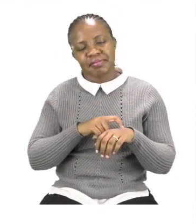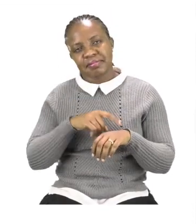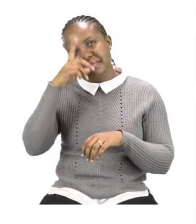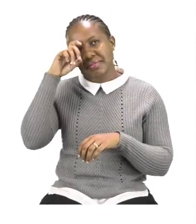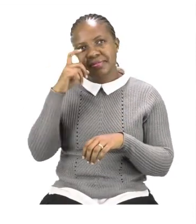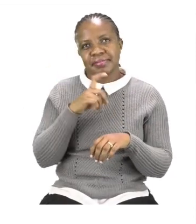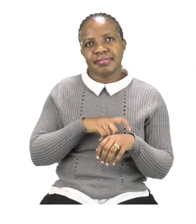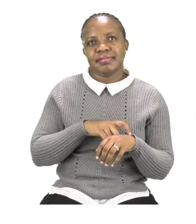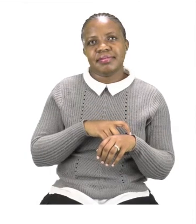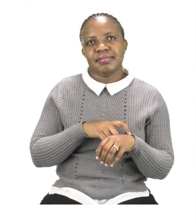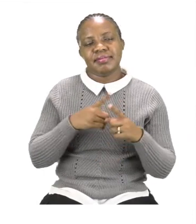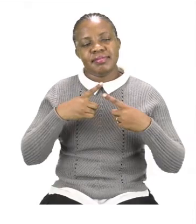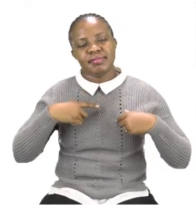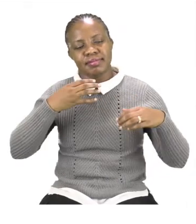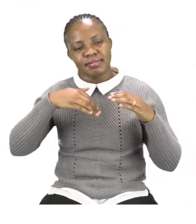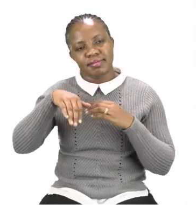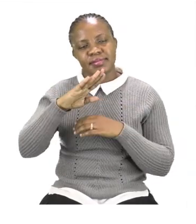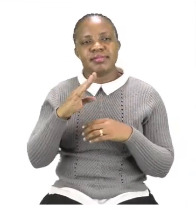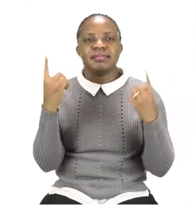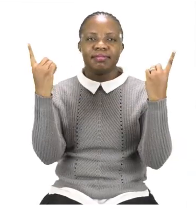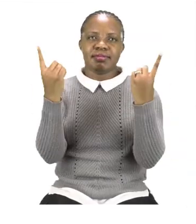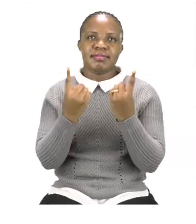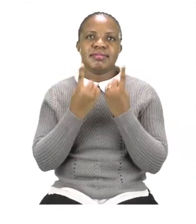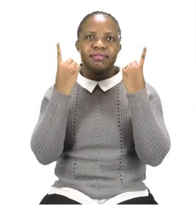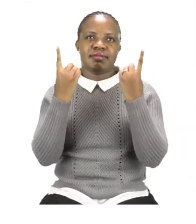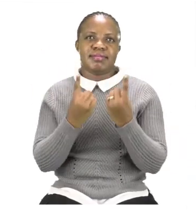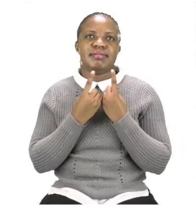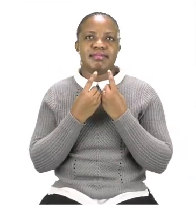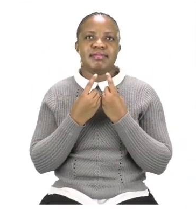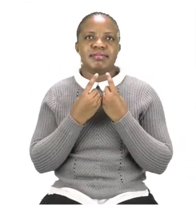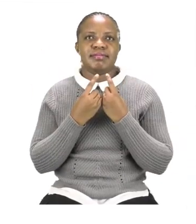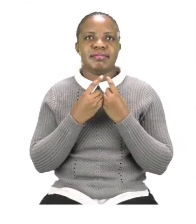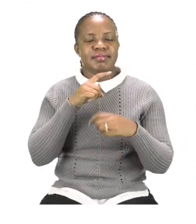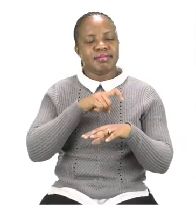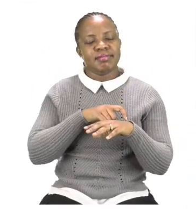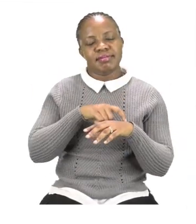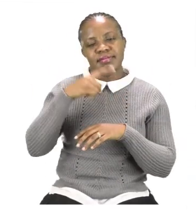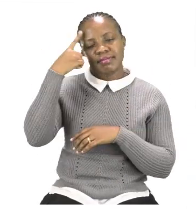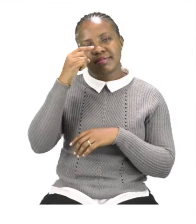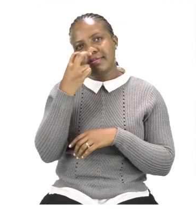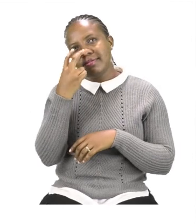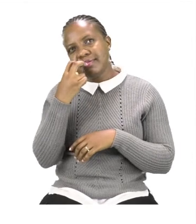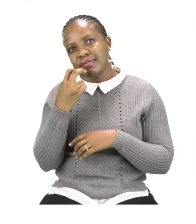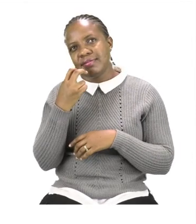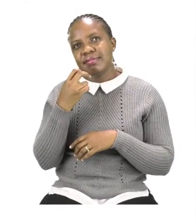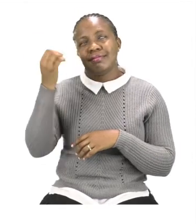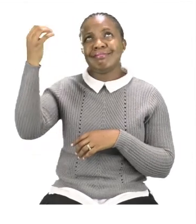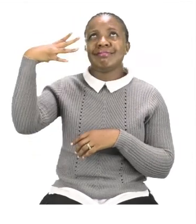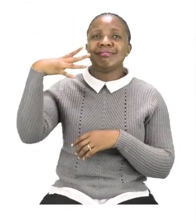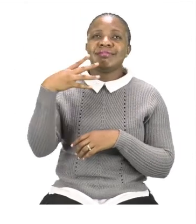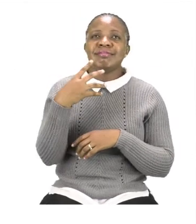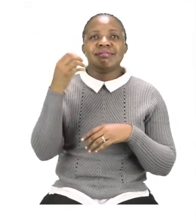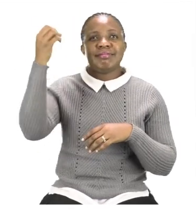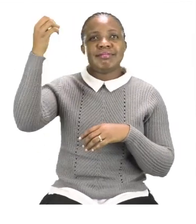Summertime, summertime. Let's go out and play. Time for fun and lots